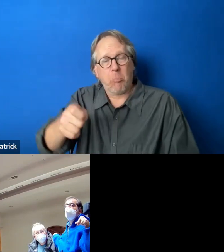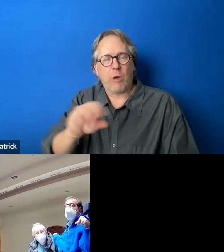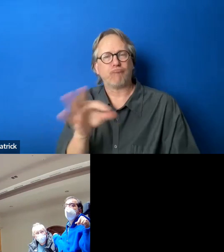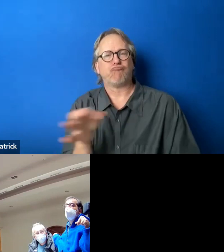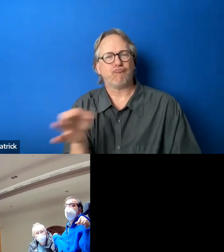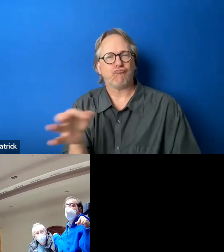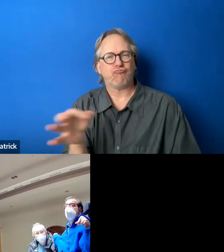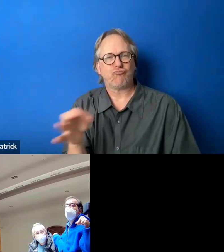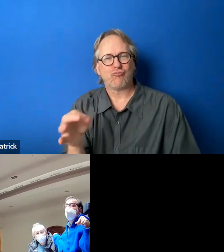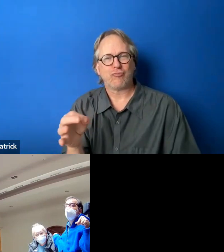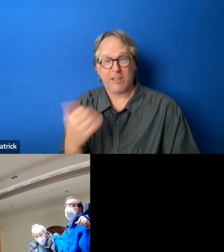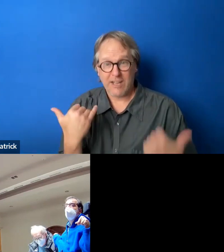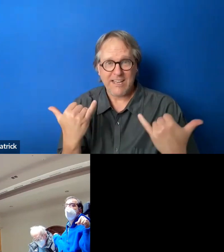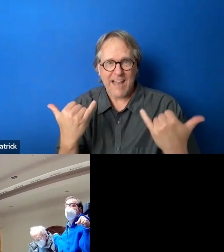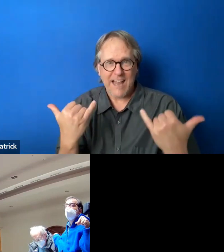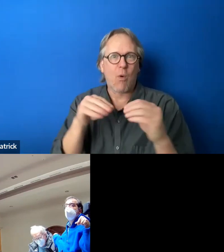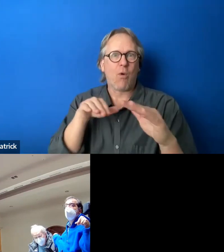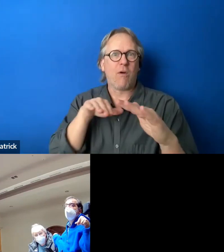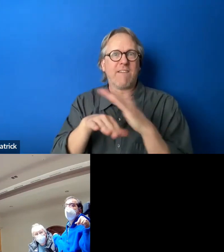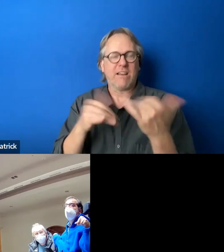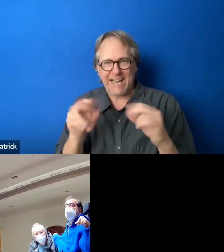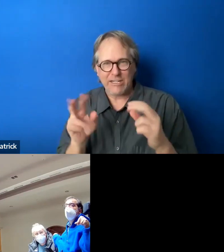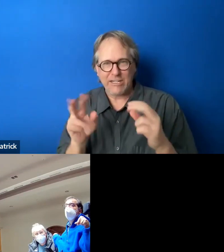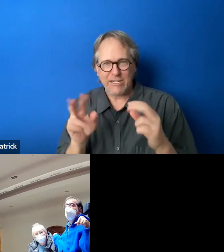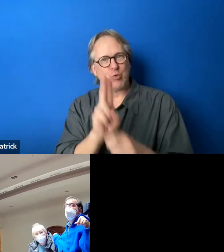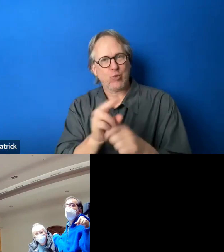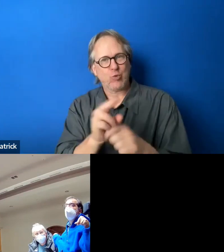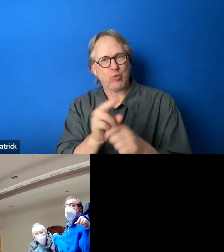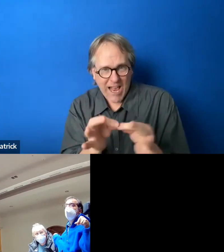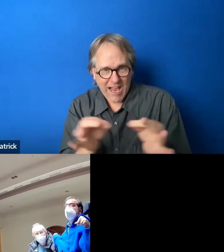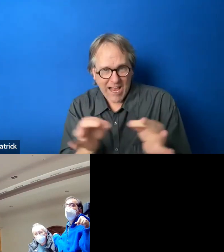they're so much more available than they used to be.